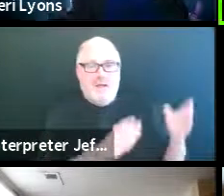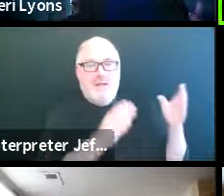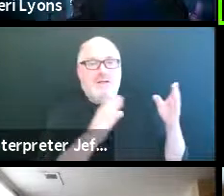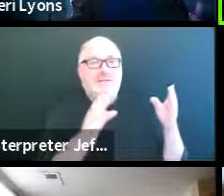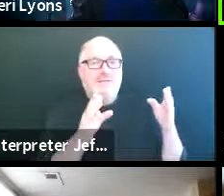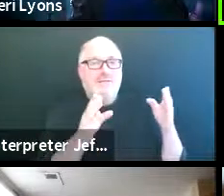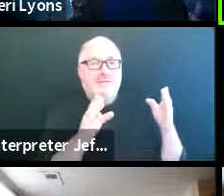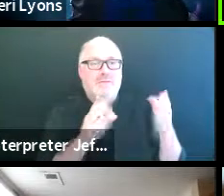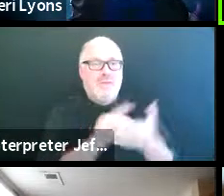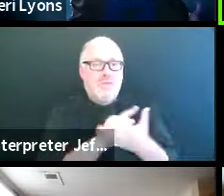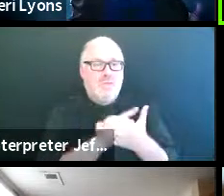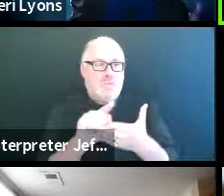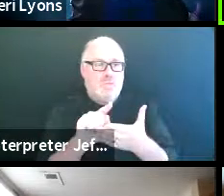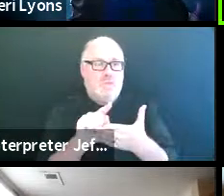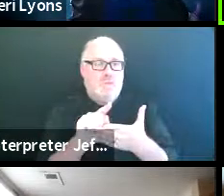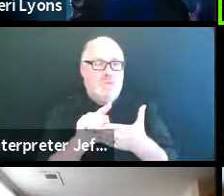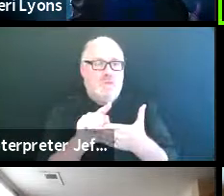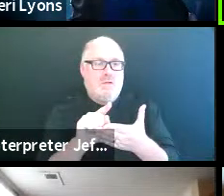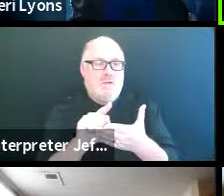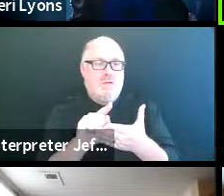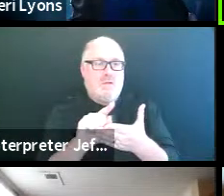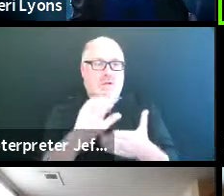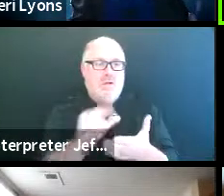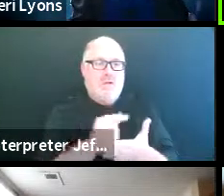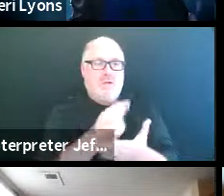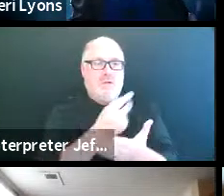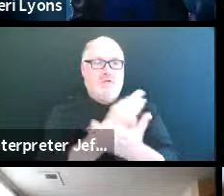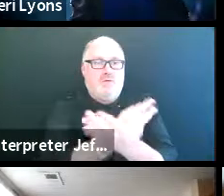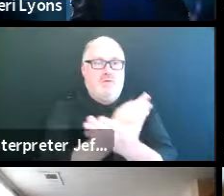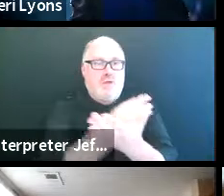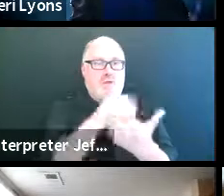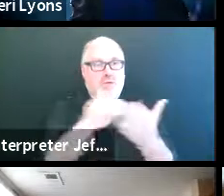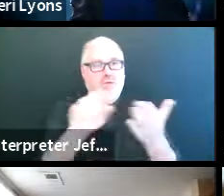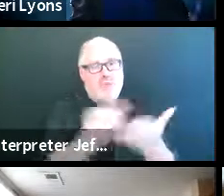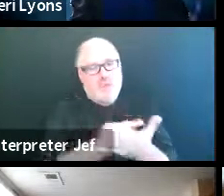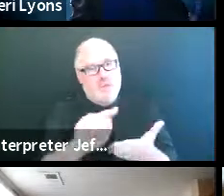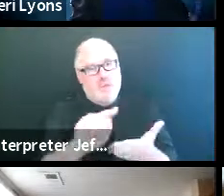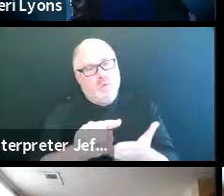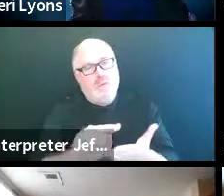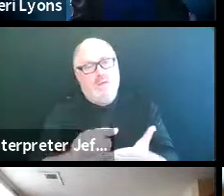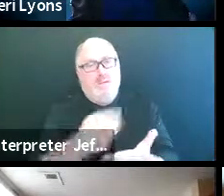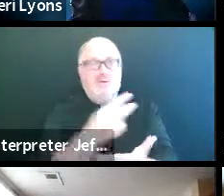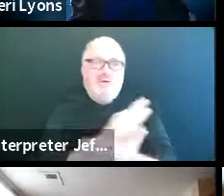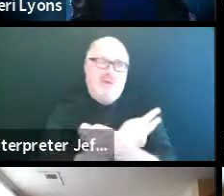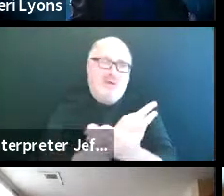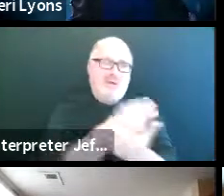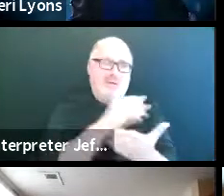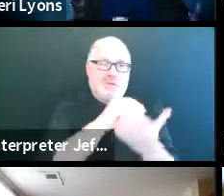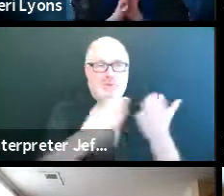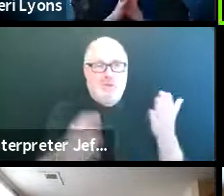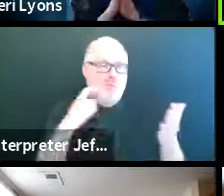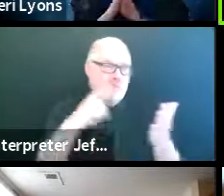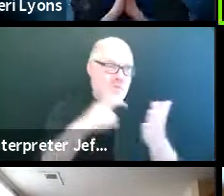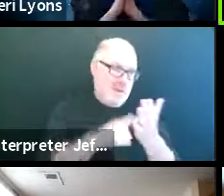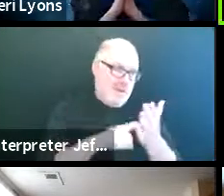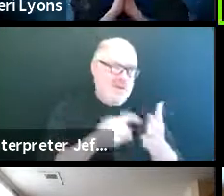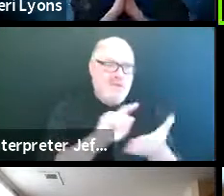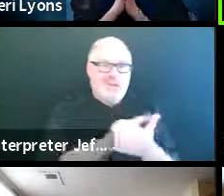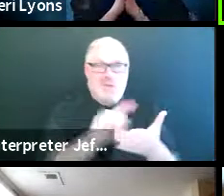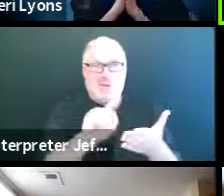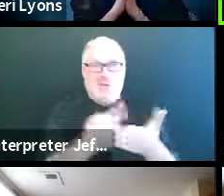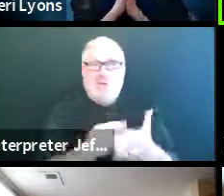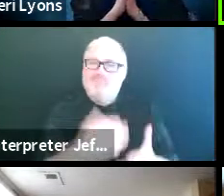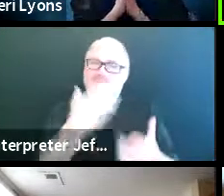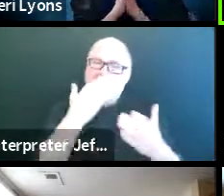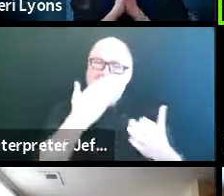the week-long Graduate Student Week, Graduate Student Recognition Week. And so we are grateful